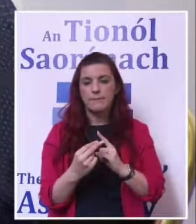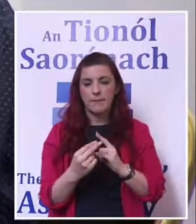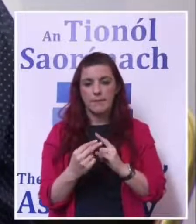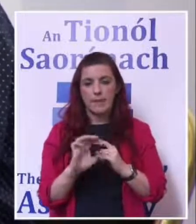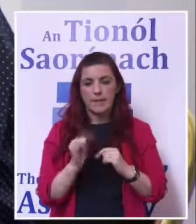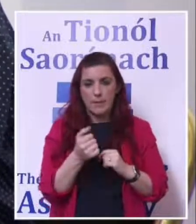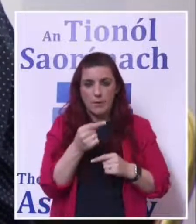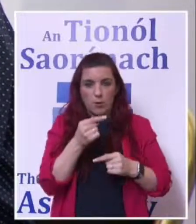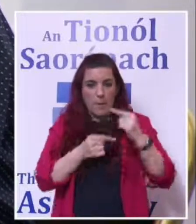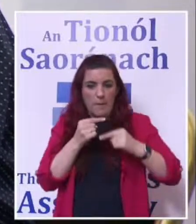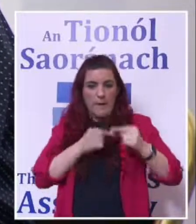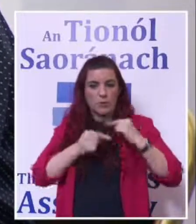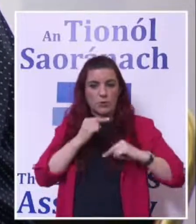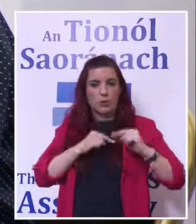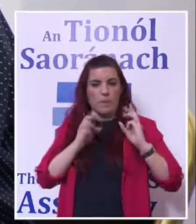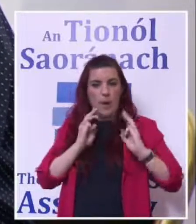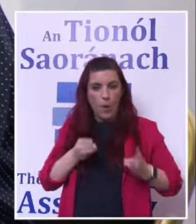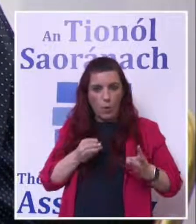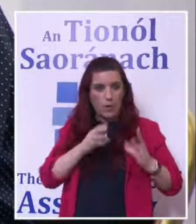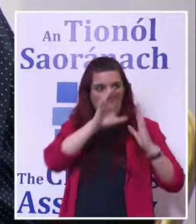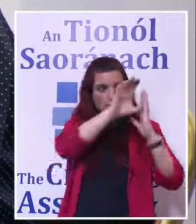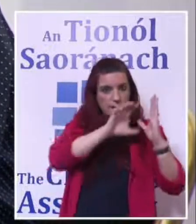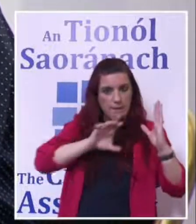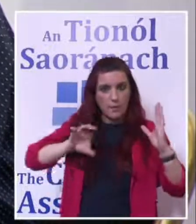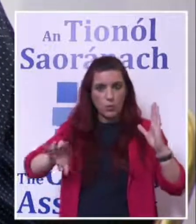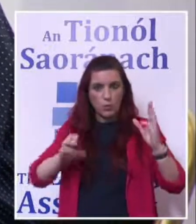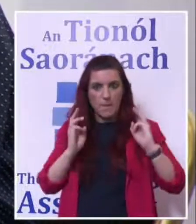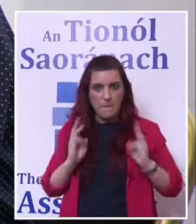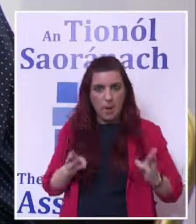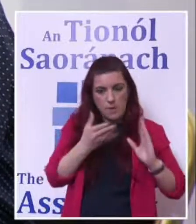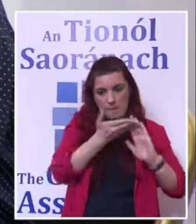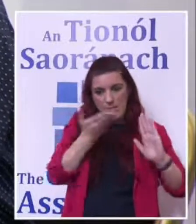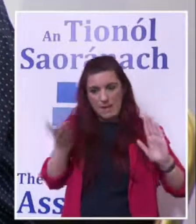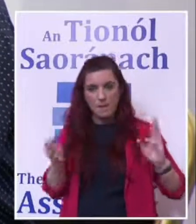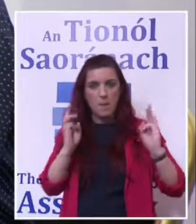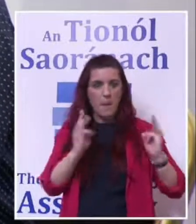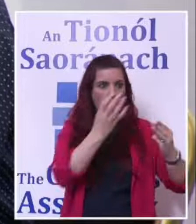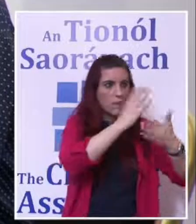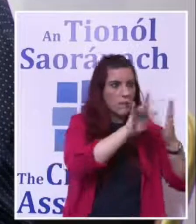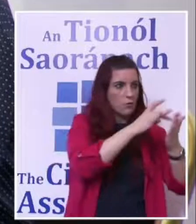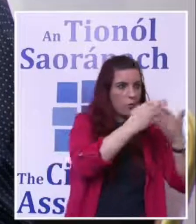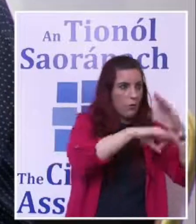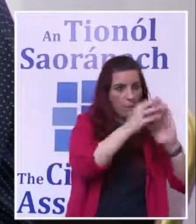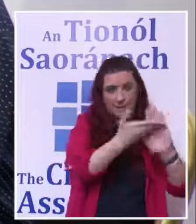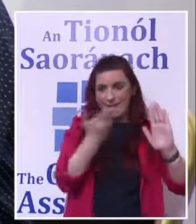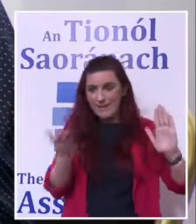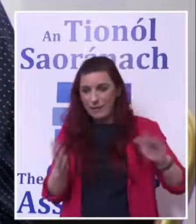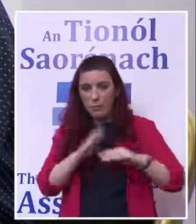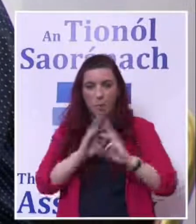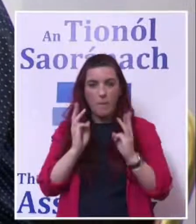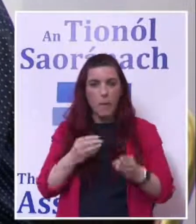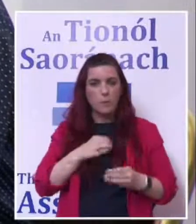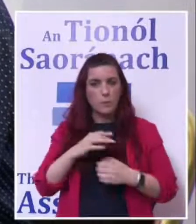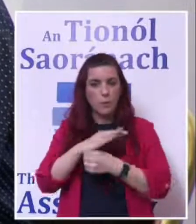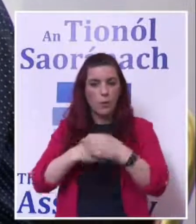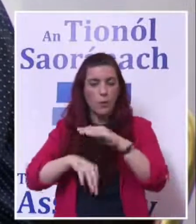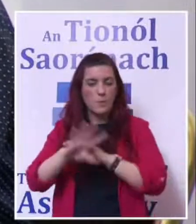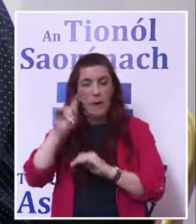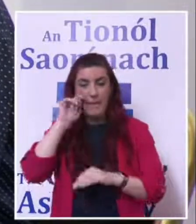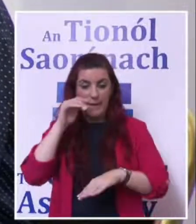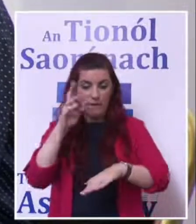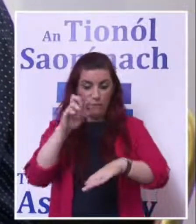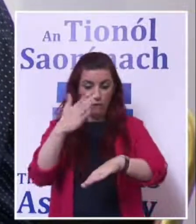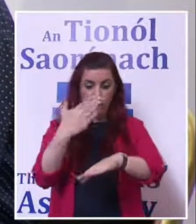about powers, devolution, etc. So I think the functions to some extent are more important